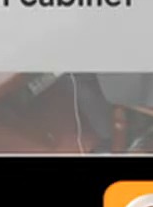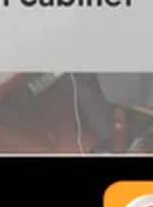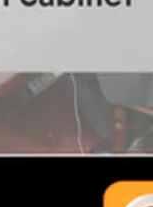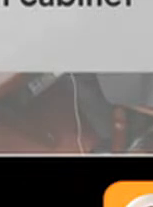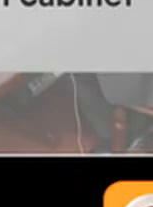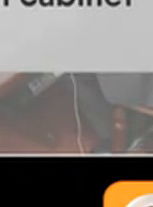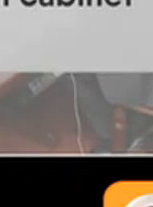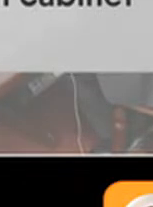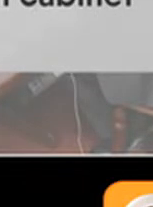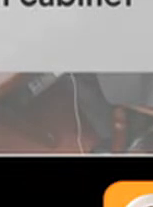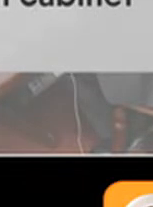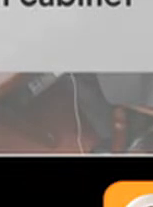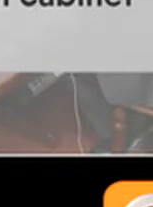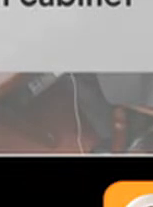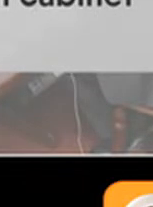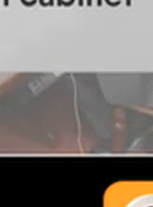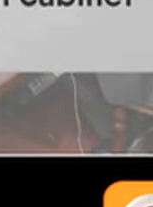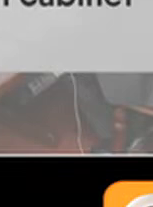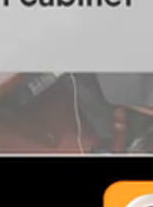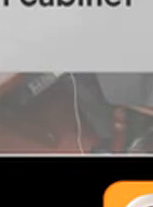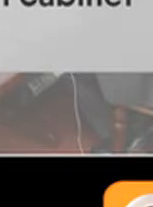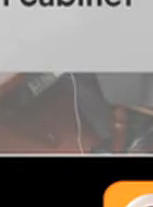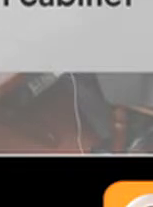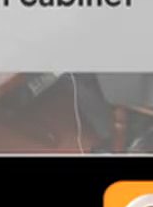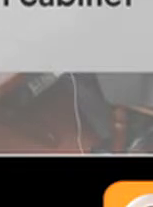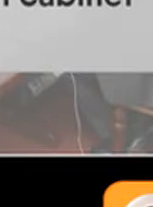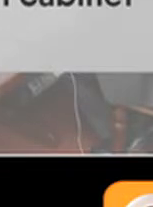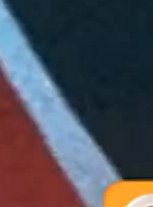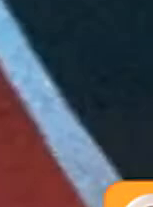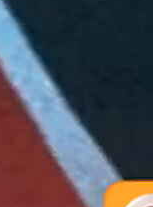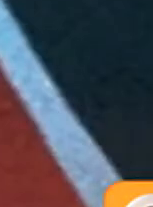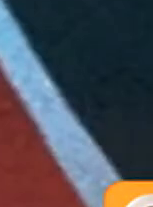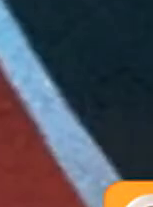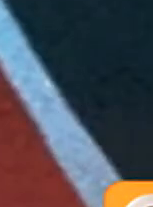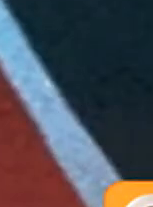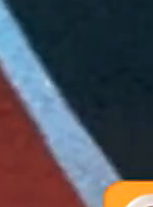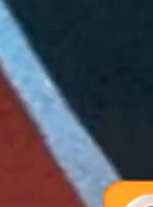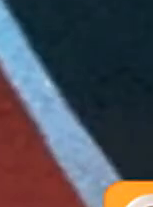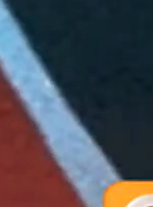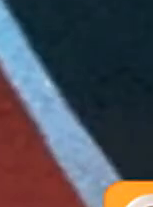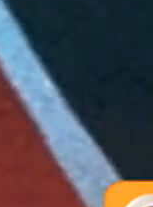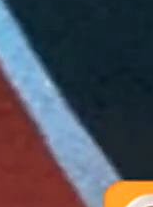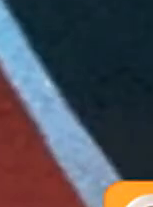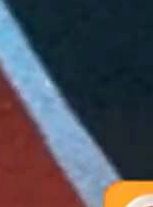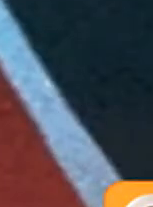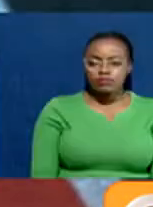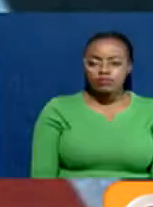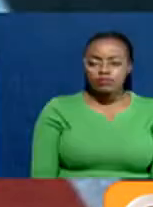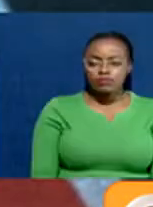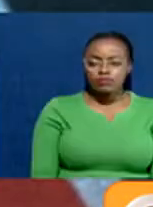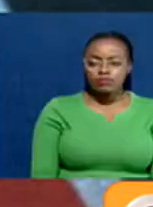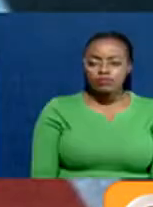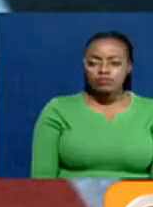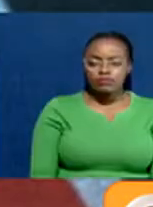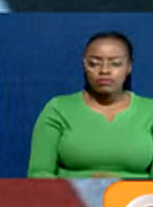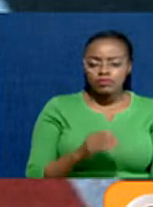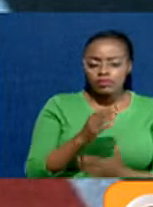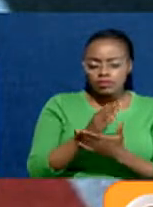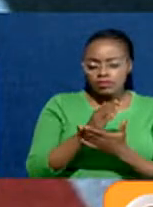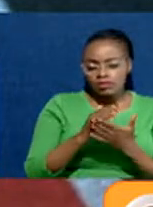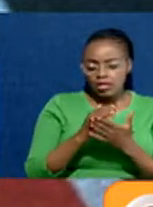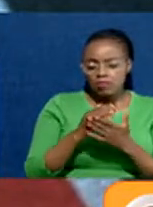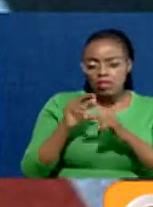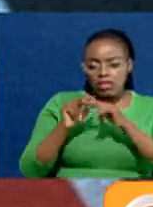political leverage. They don't, they're not politically powerful. Some of them rely entirely for